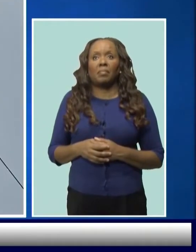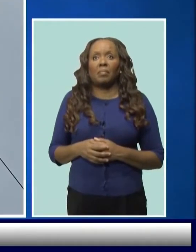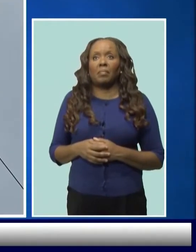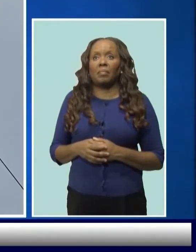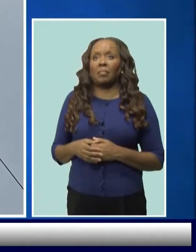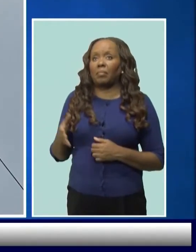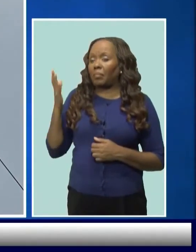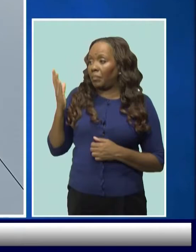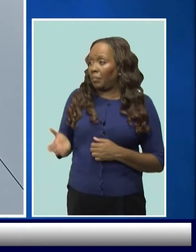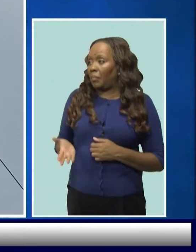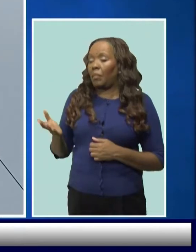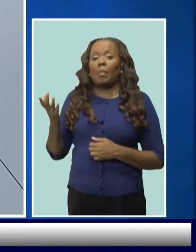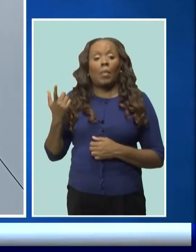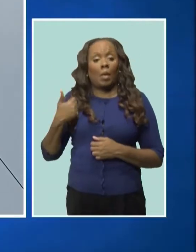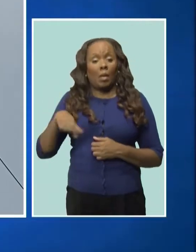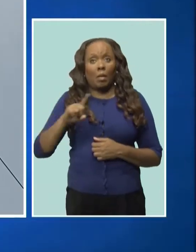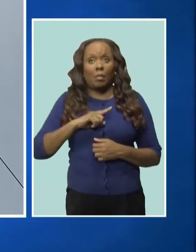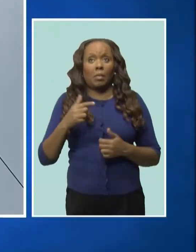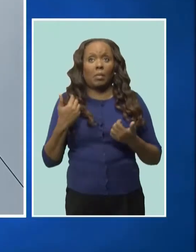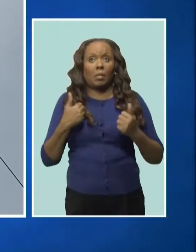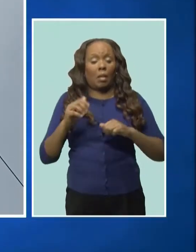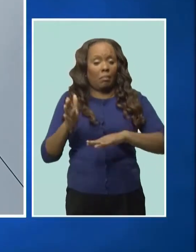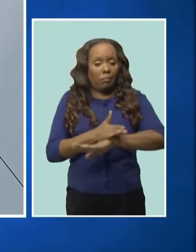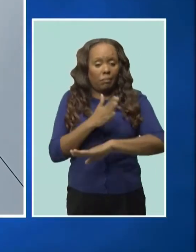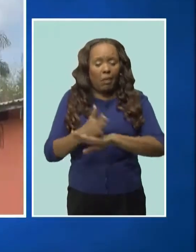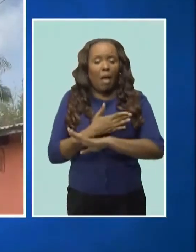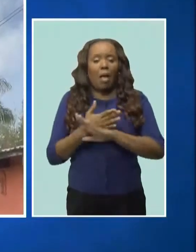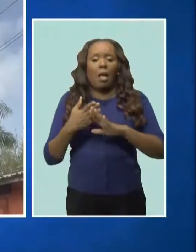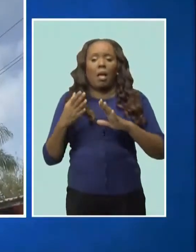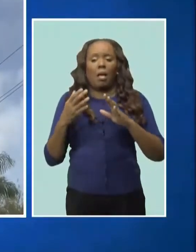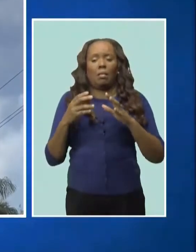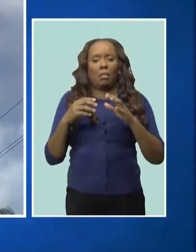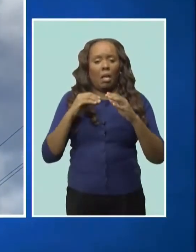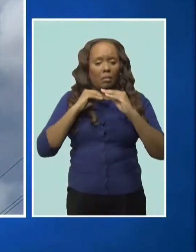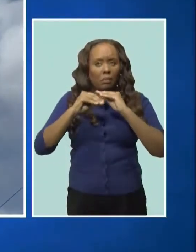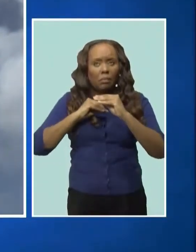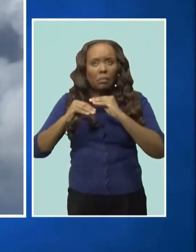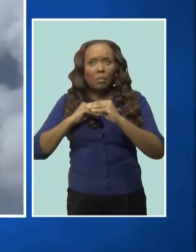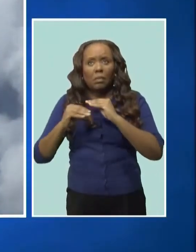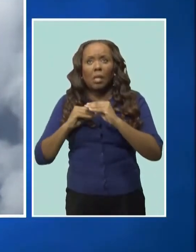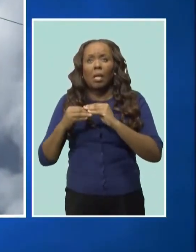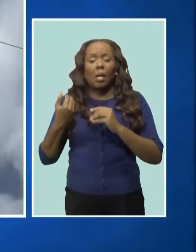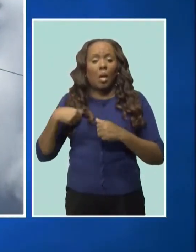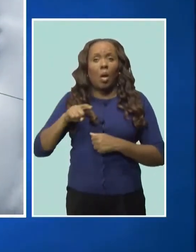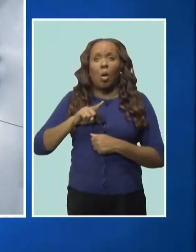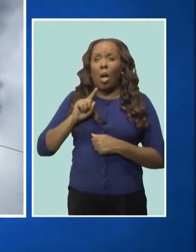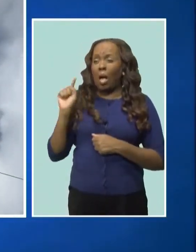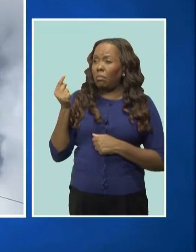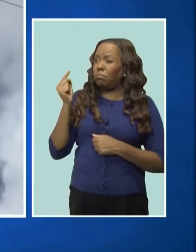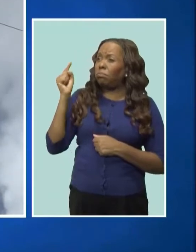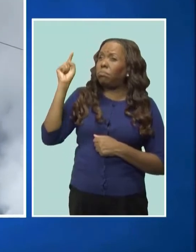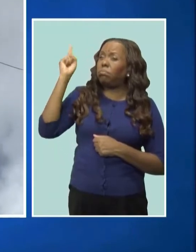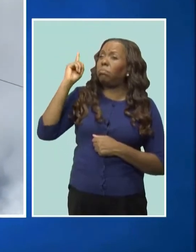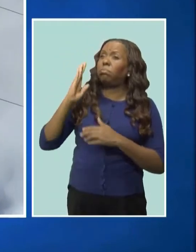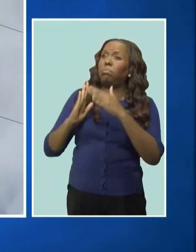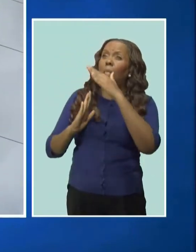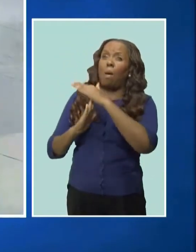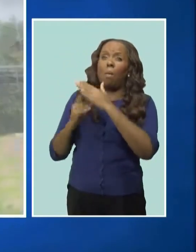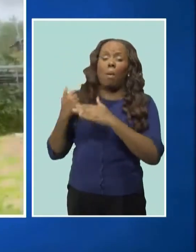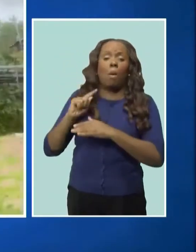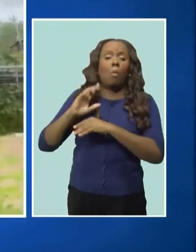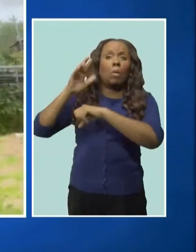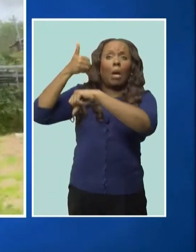antenna as well as do some refurbishment at the end of the transmission line by replacing a connector up